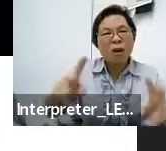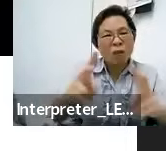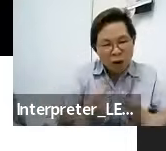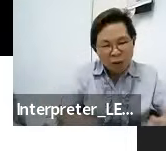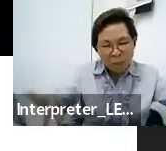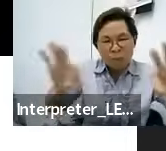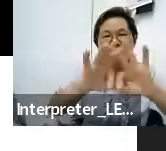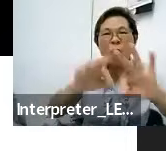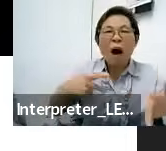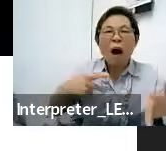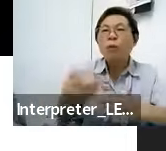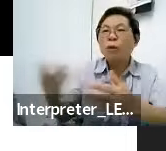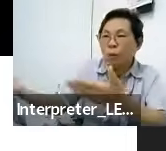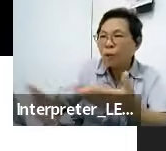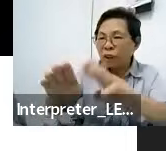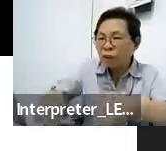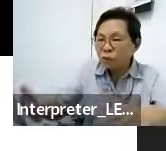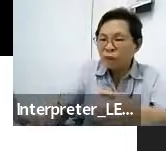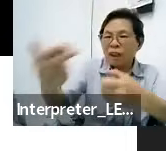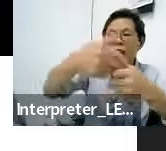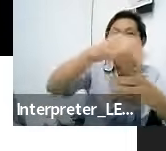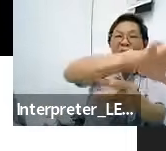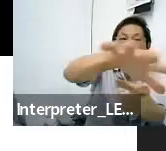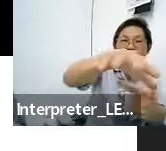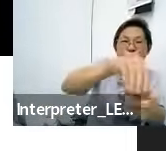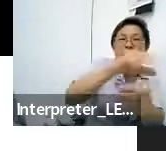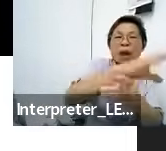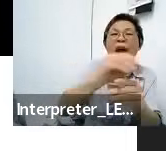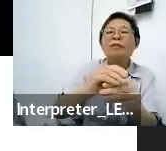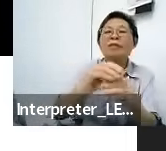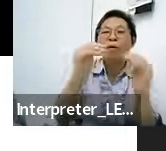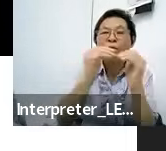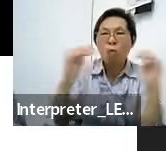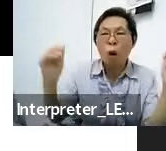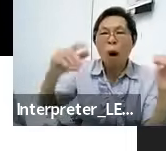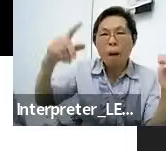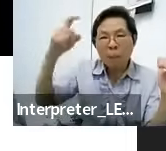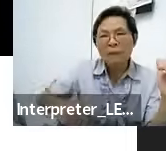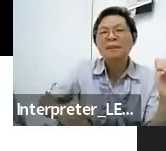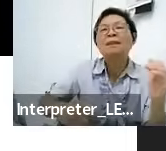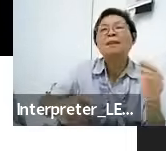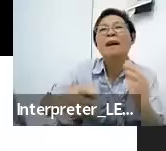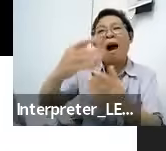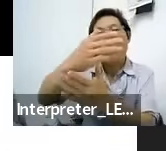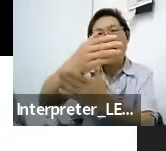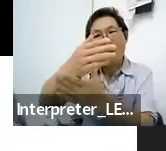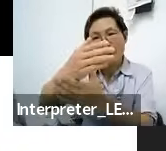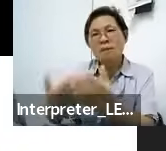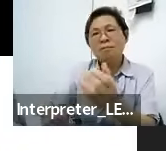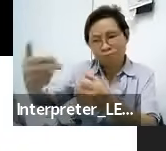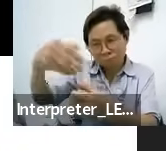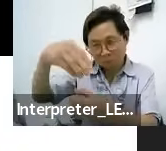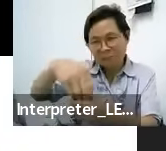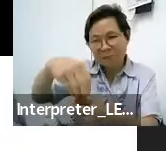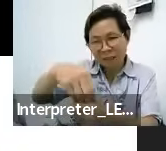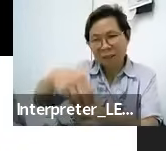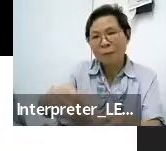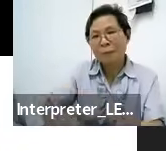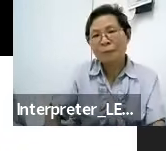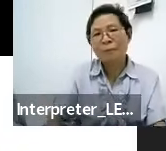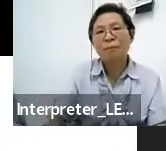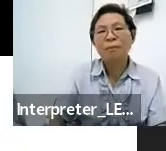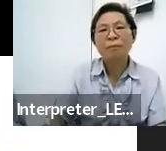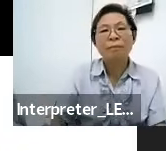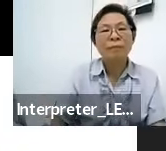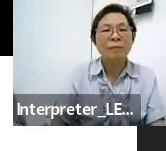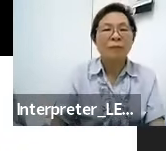bring them in. And inclusivity and equity is something which has got to be part of that. Again, decent work